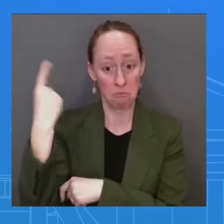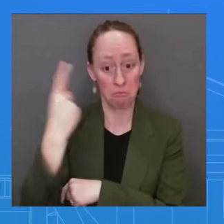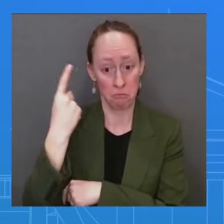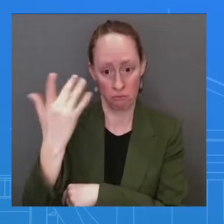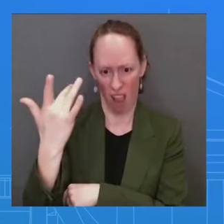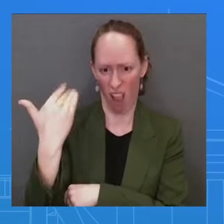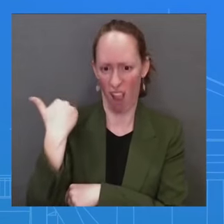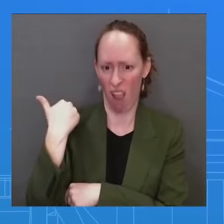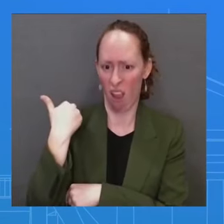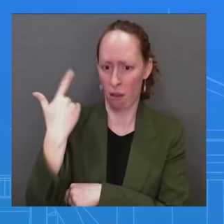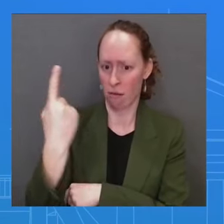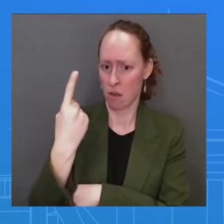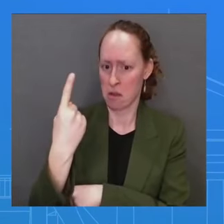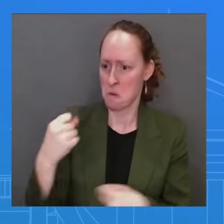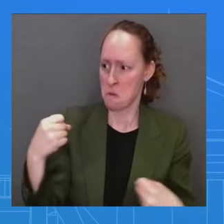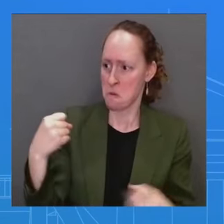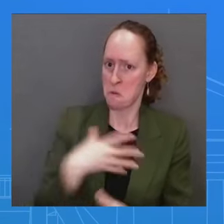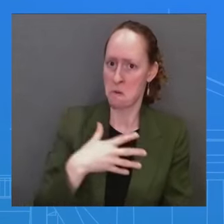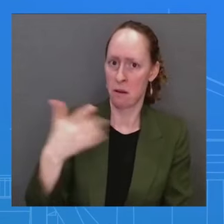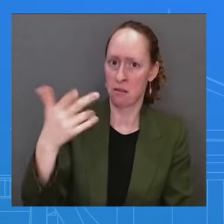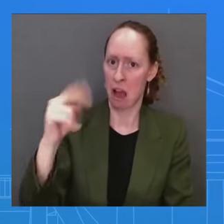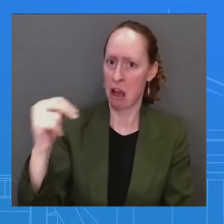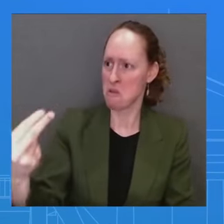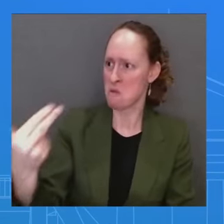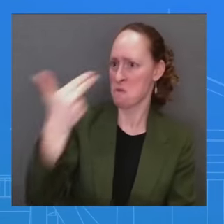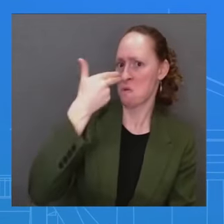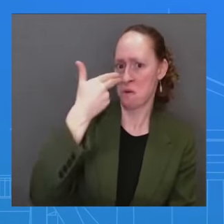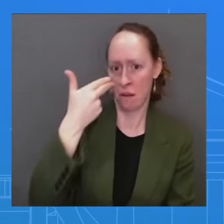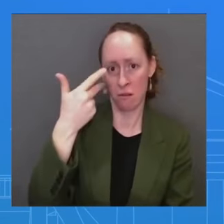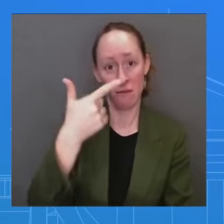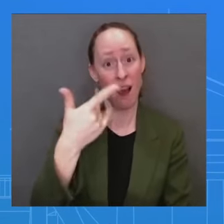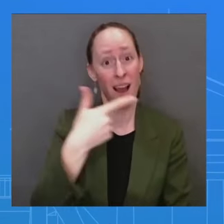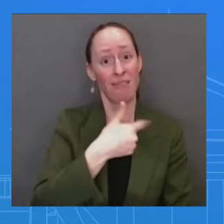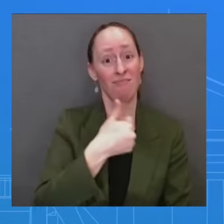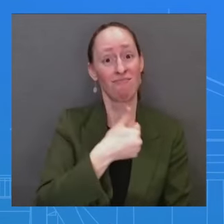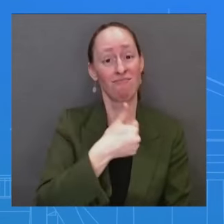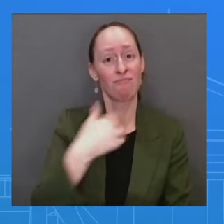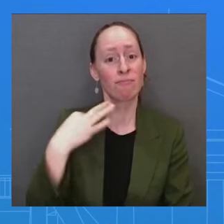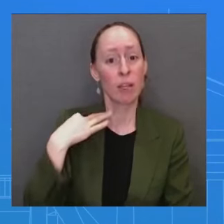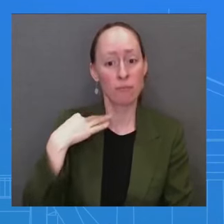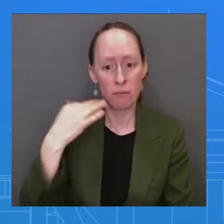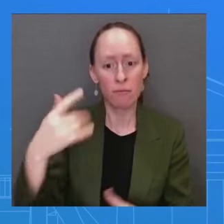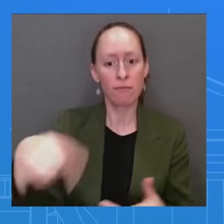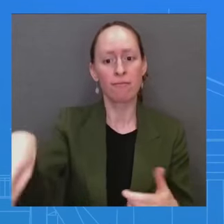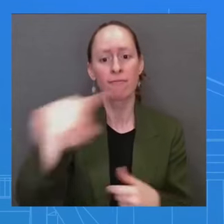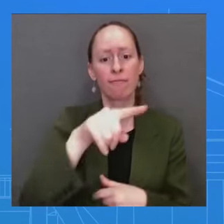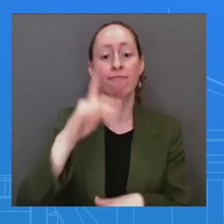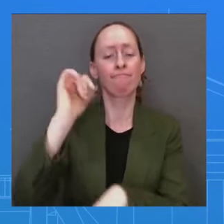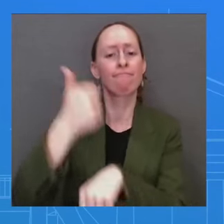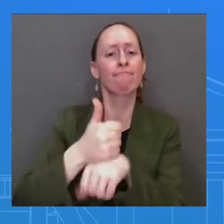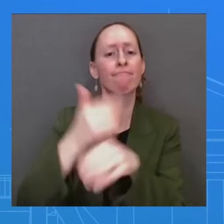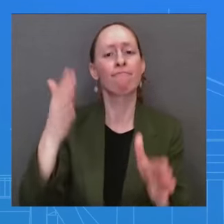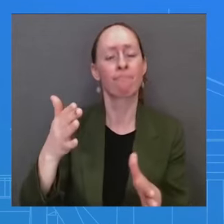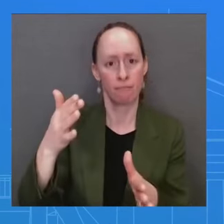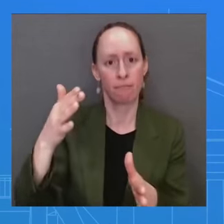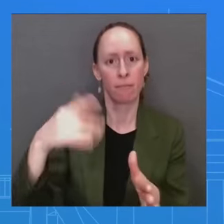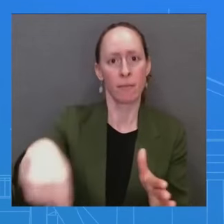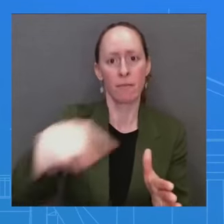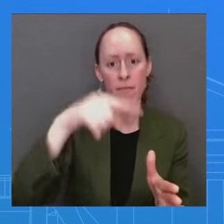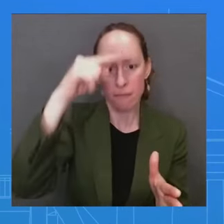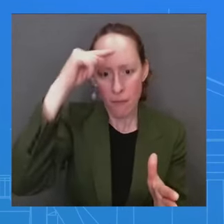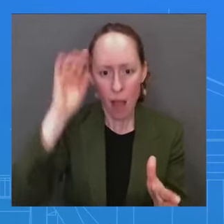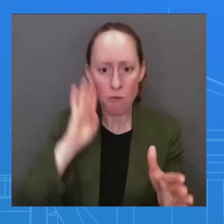Latasha Brown, the co-founder of Black Voters Matter, who said that they believe that this is a result of dog whistles from some elected officials who are pushing claims